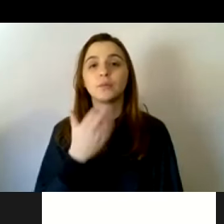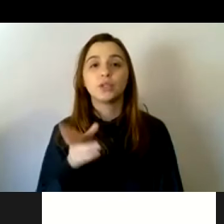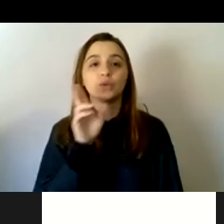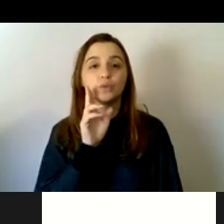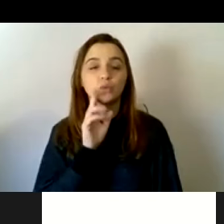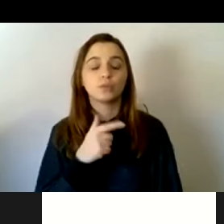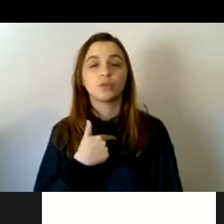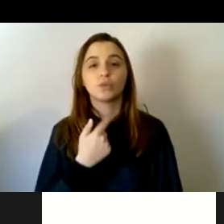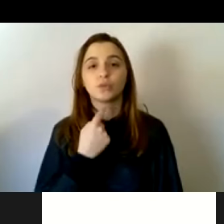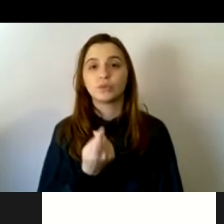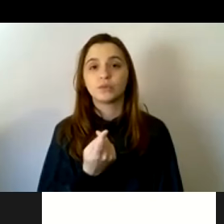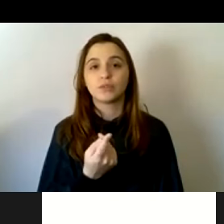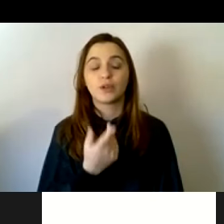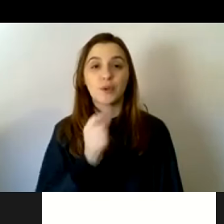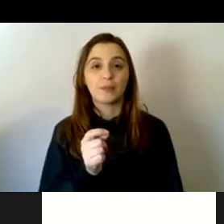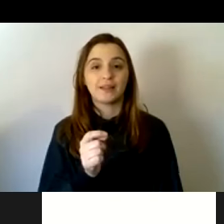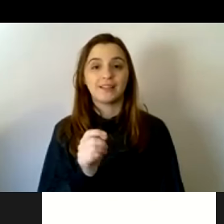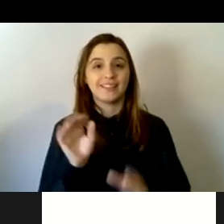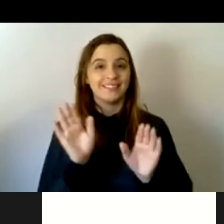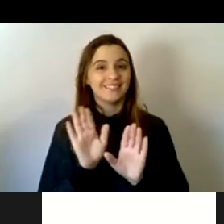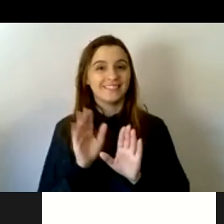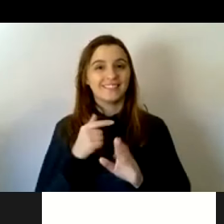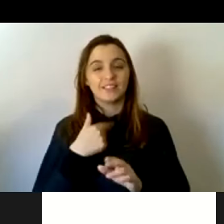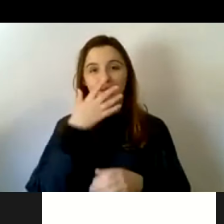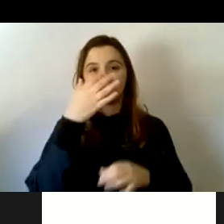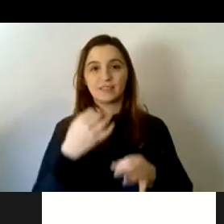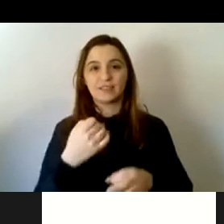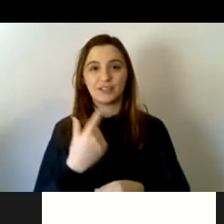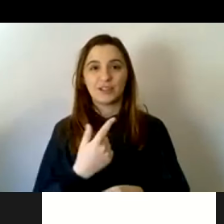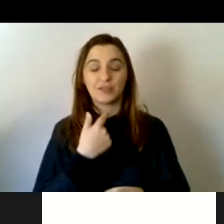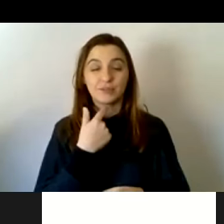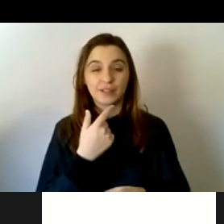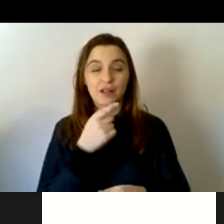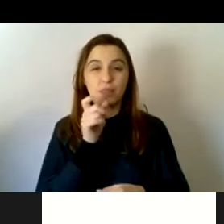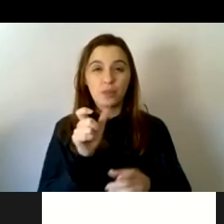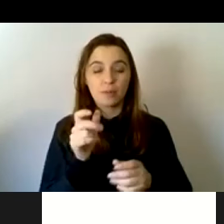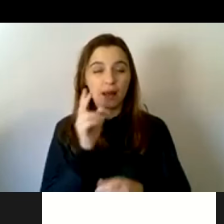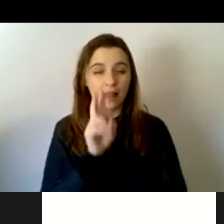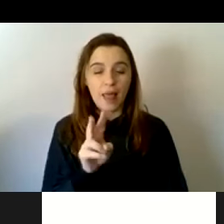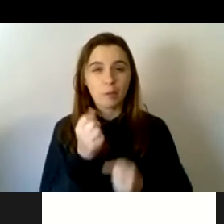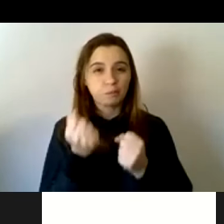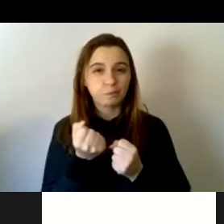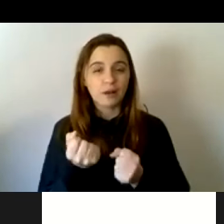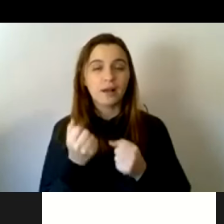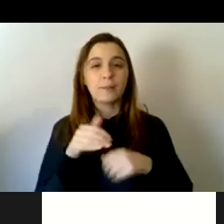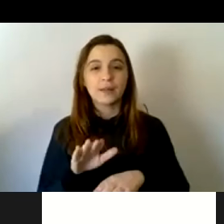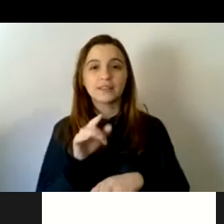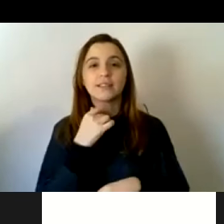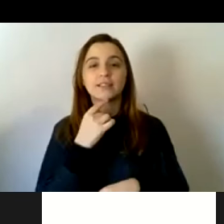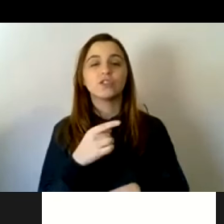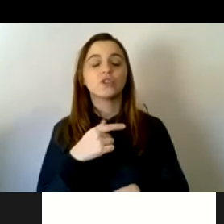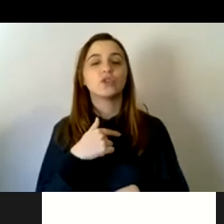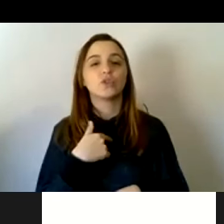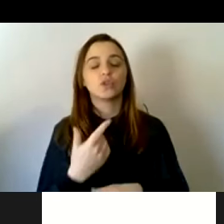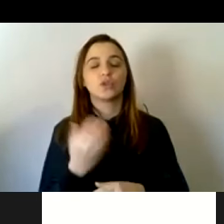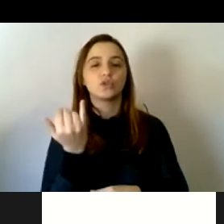pronounce your name because I'm pretty sure that I wouldn't manage to do it. But you said, I chose educational